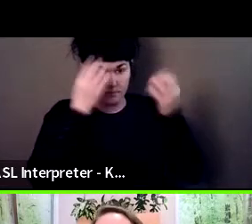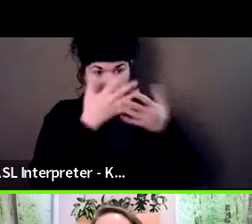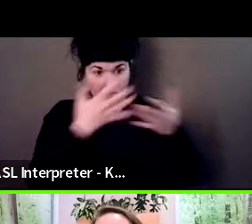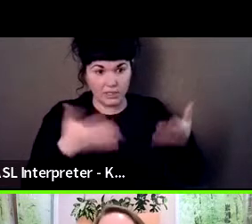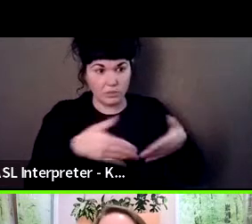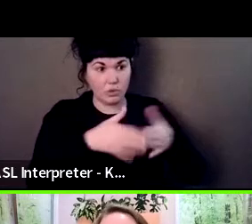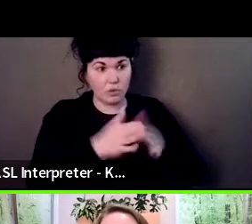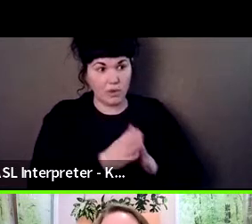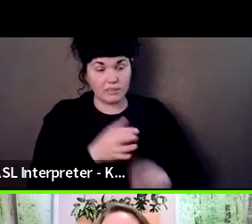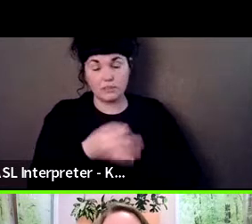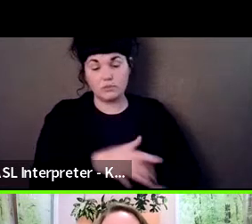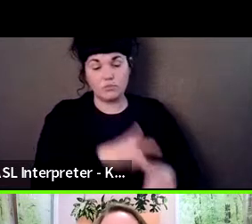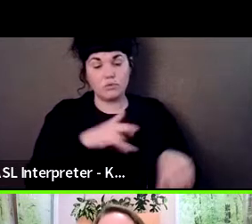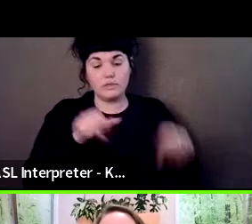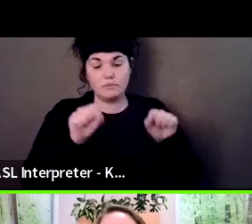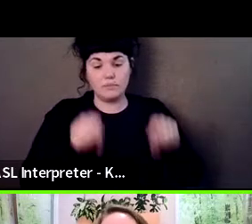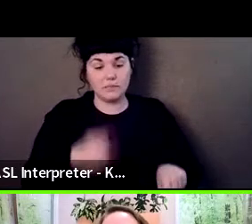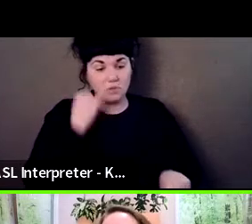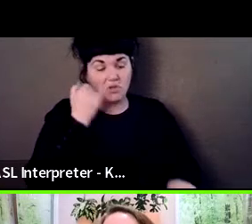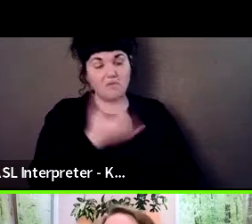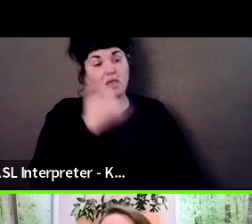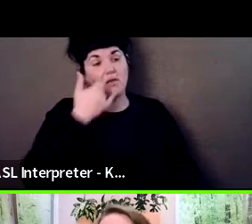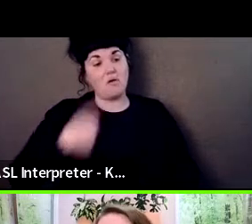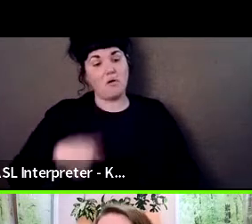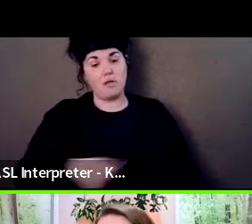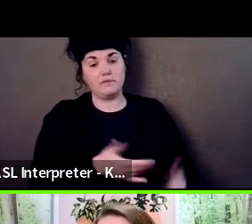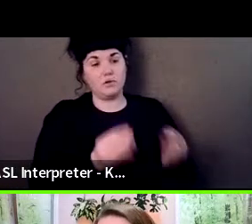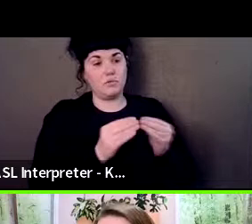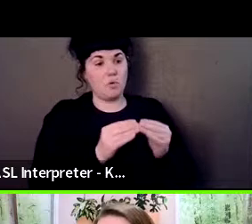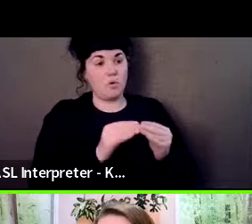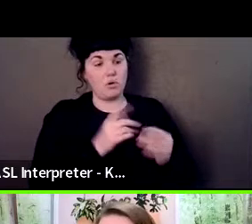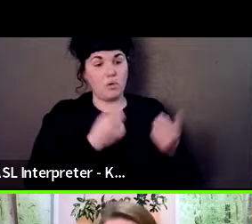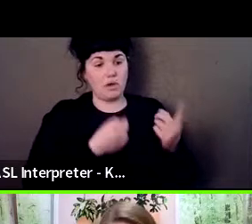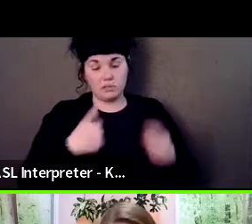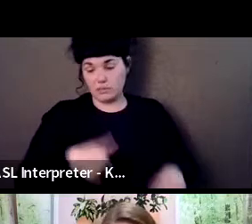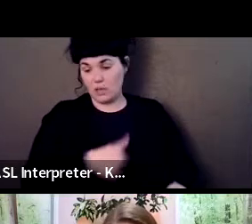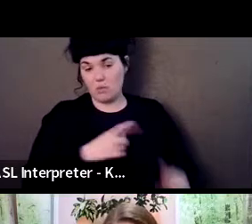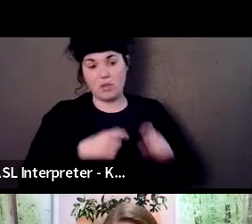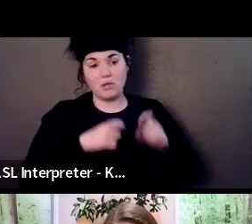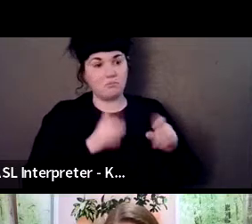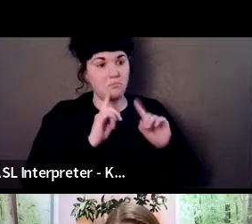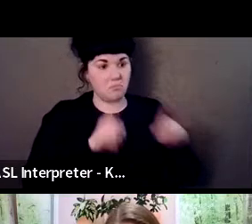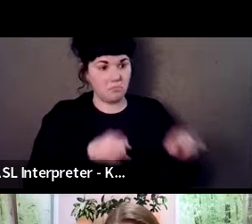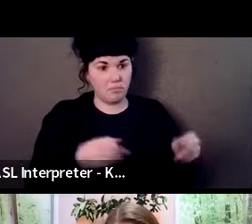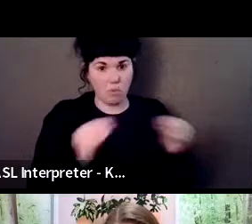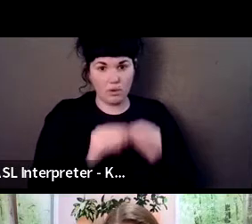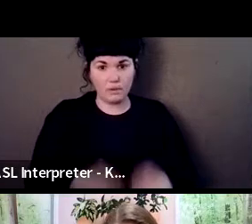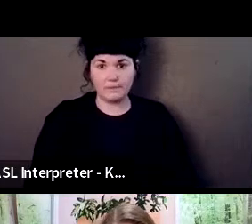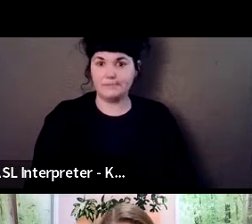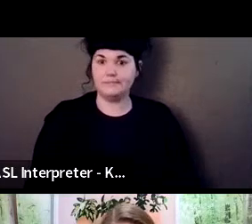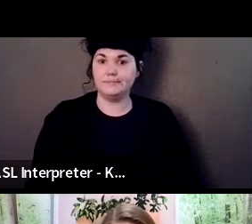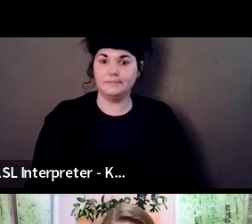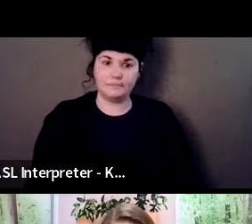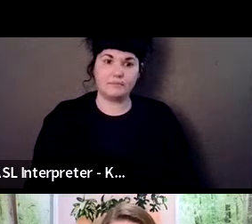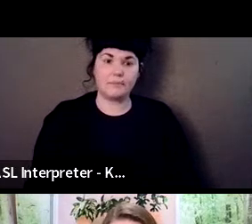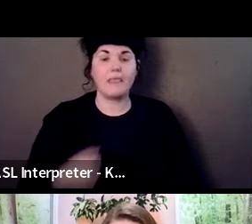possible. And if they call us back for more questions, then we go back for more questions. I agree.